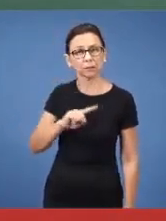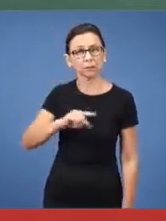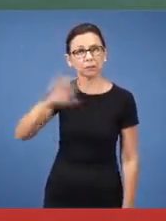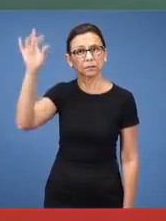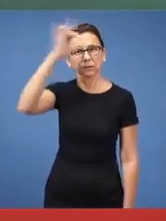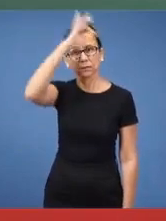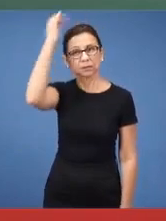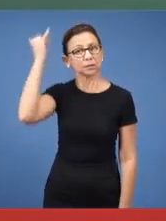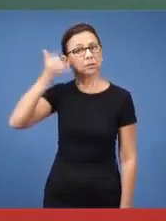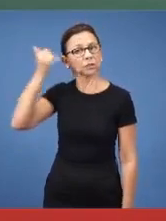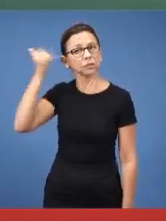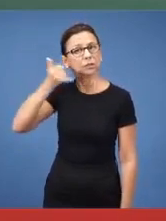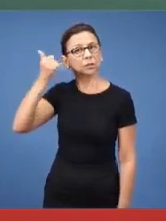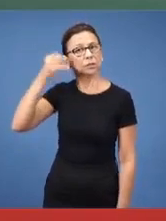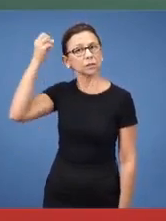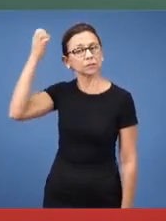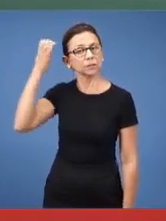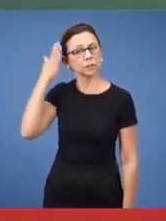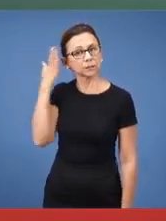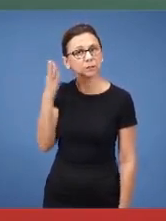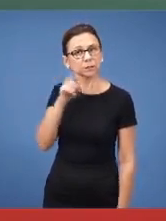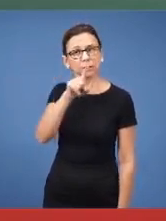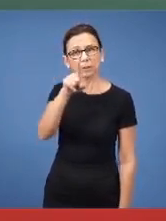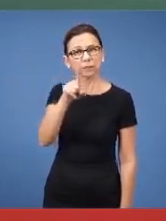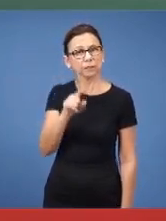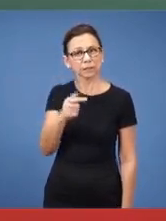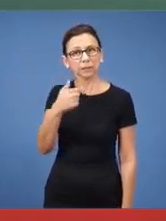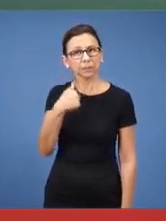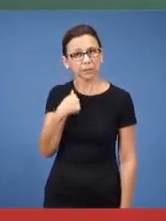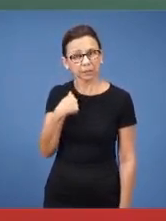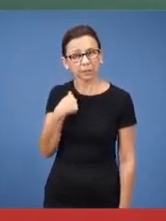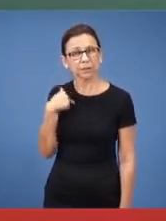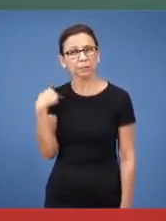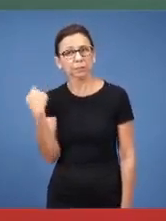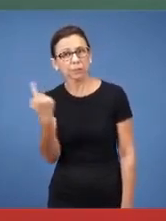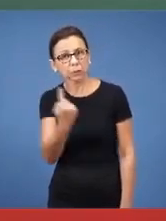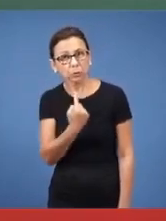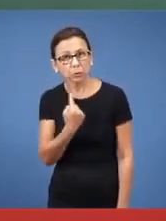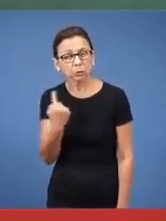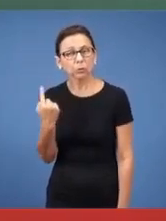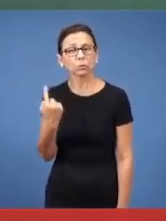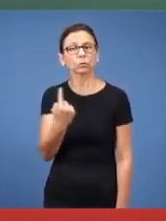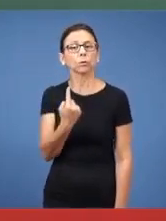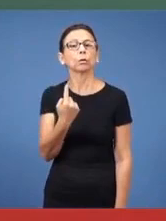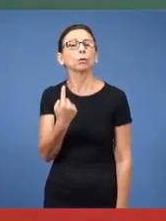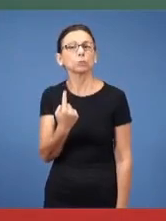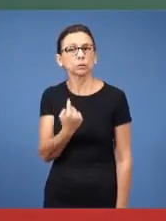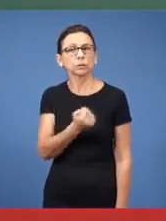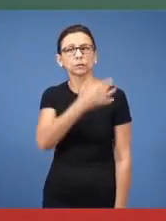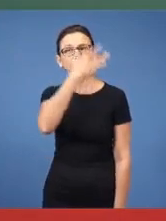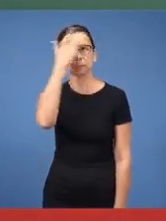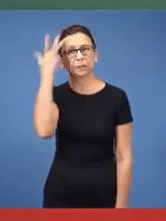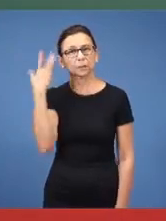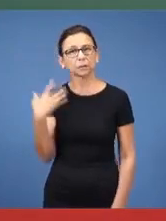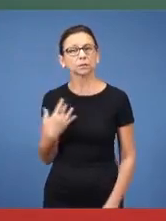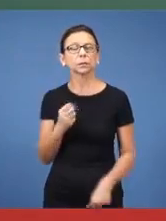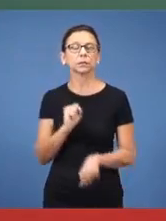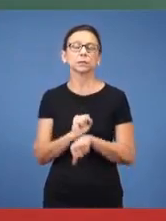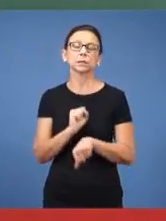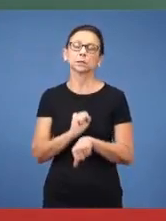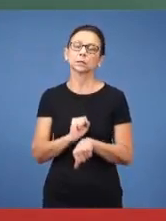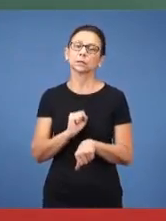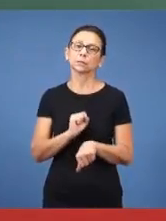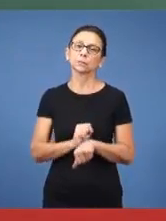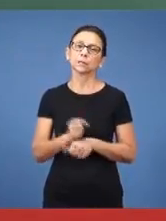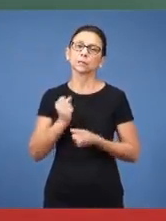is dictating the revelations. It's not for you. It's for me. It's for all who are here. The ones who are waiting for